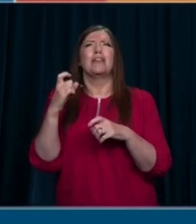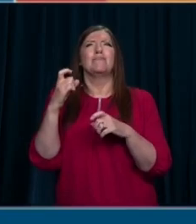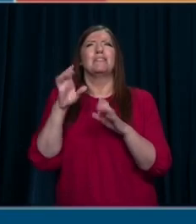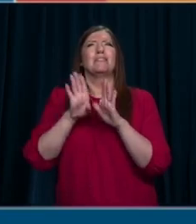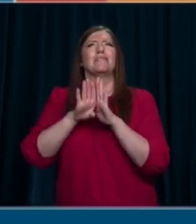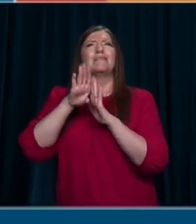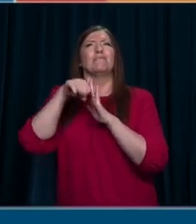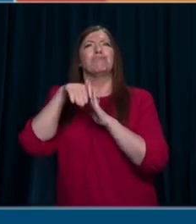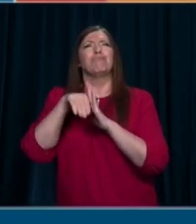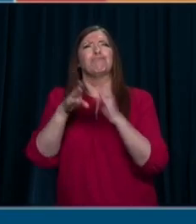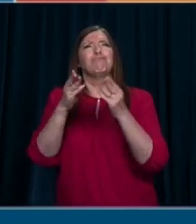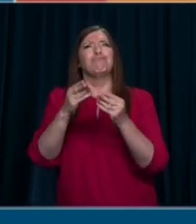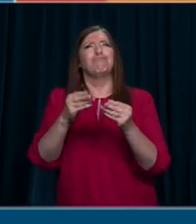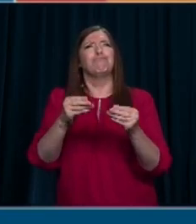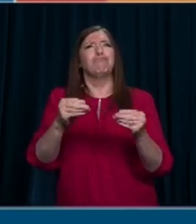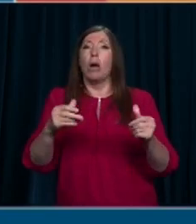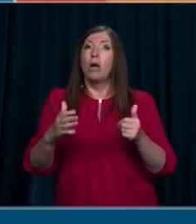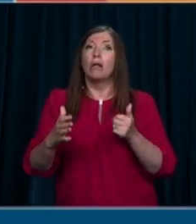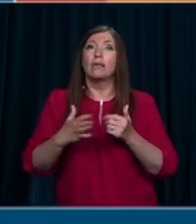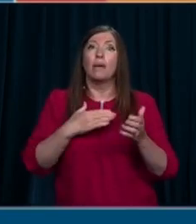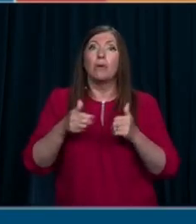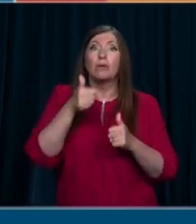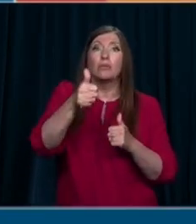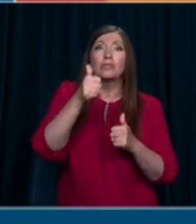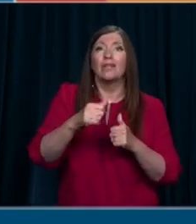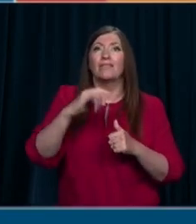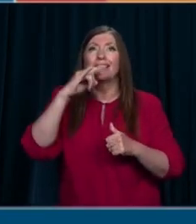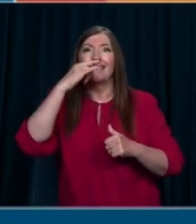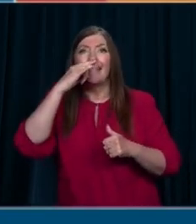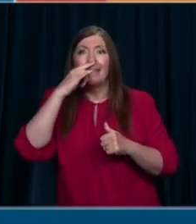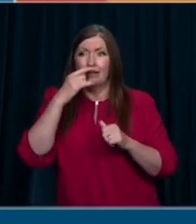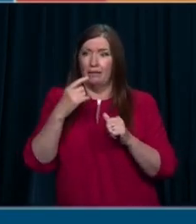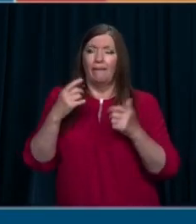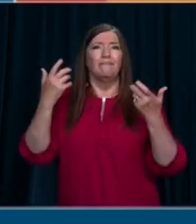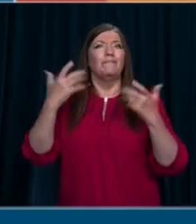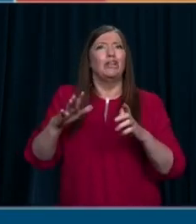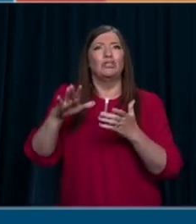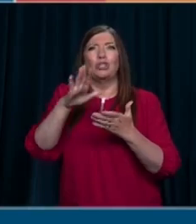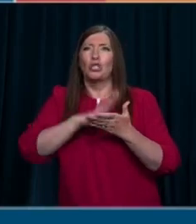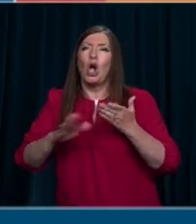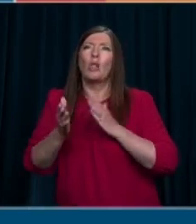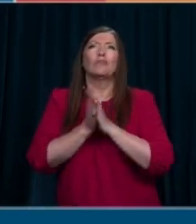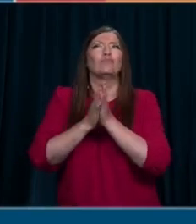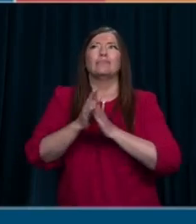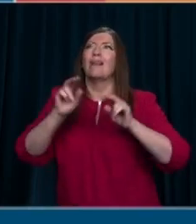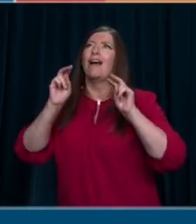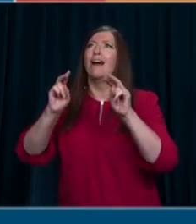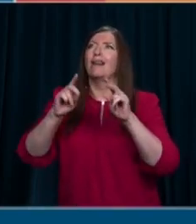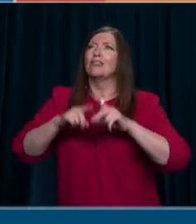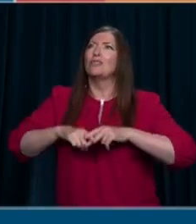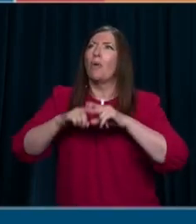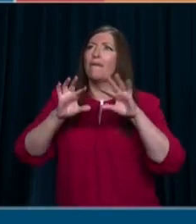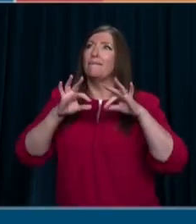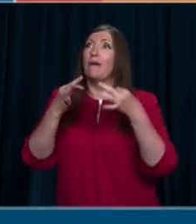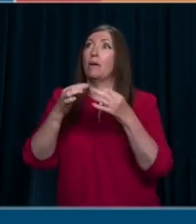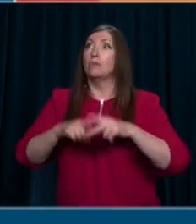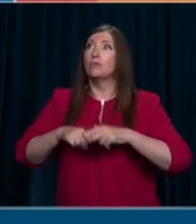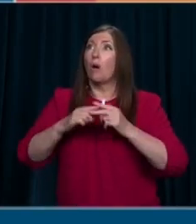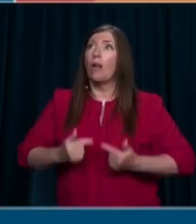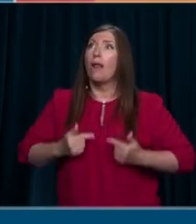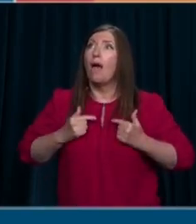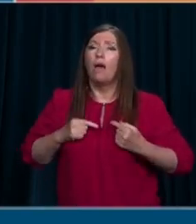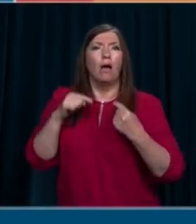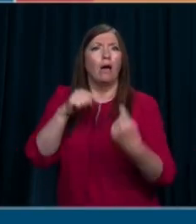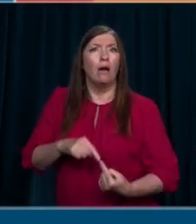whether you are a kid coming out of college looking to start your family and start your life and struggling with the idea